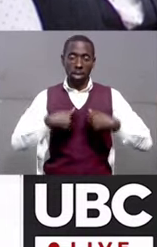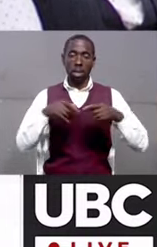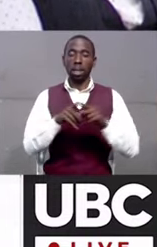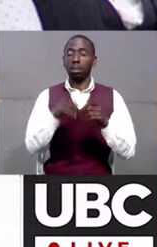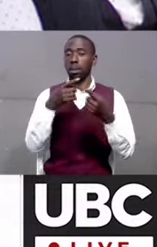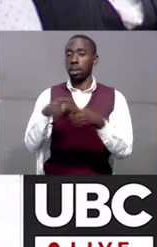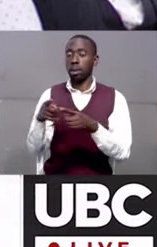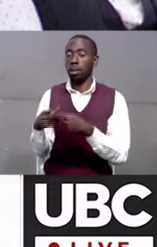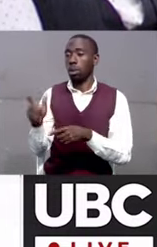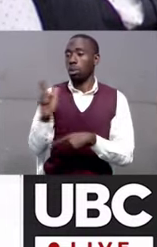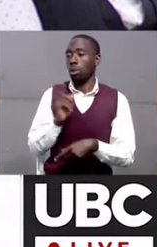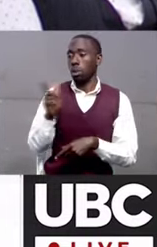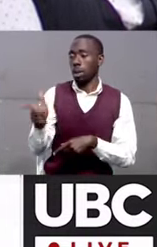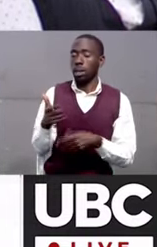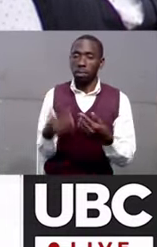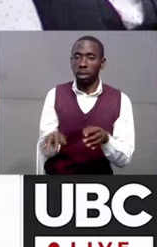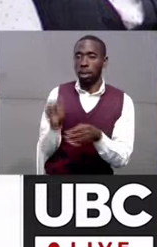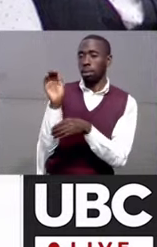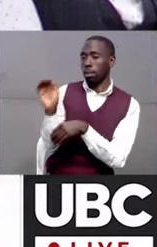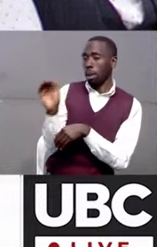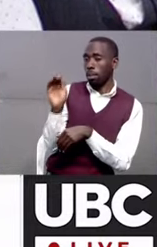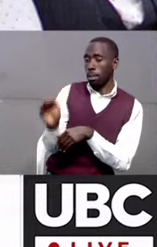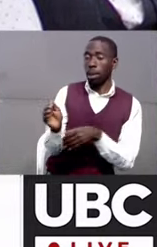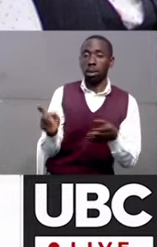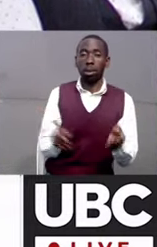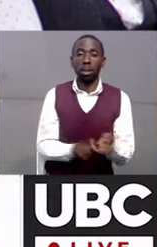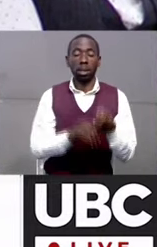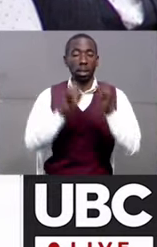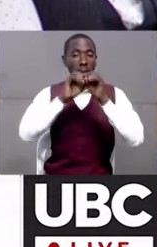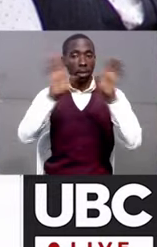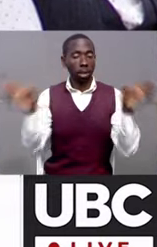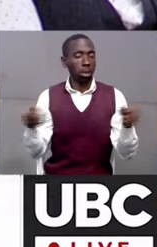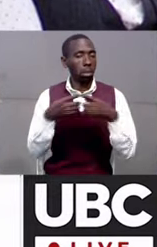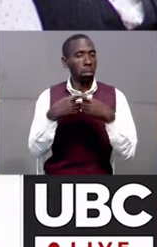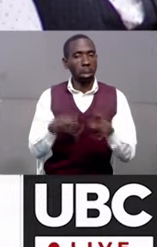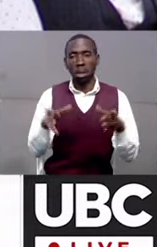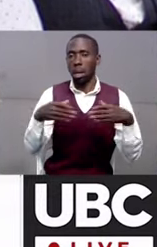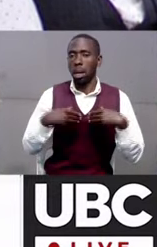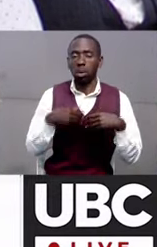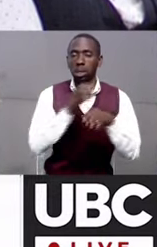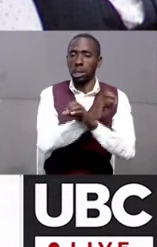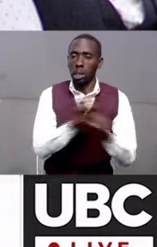sought to get clarification, and it was not allowed.